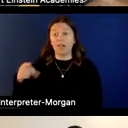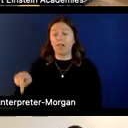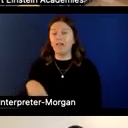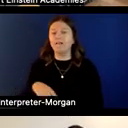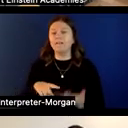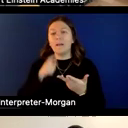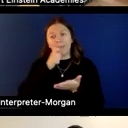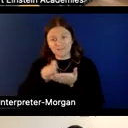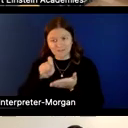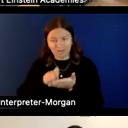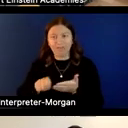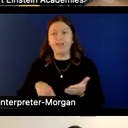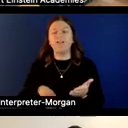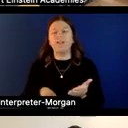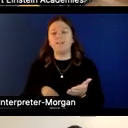pencil.